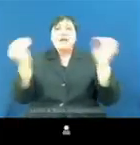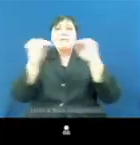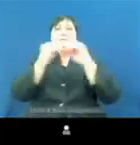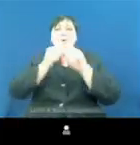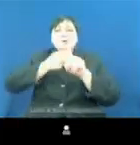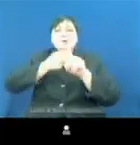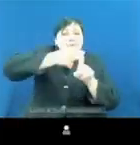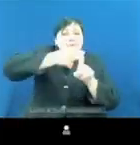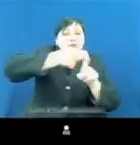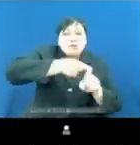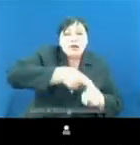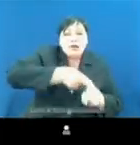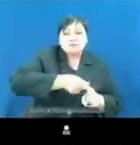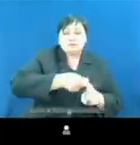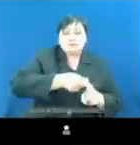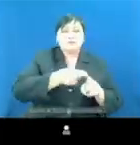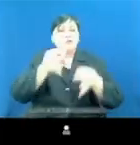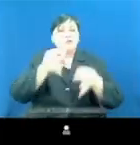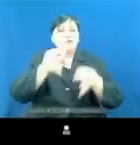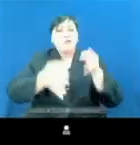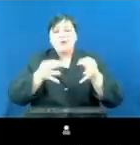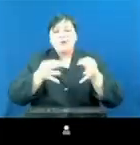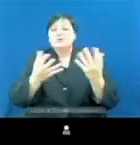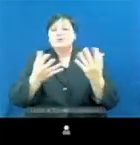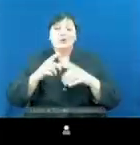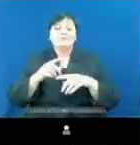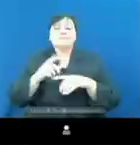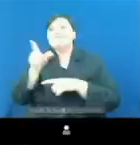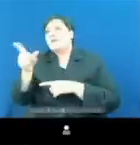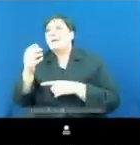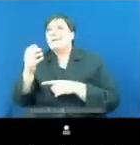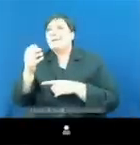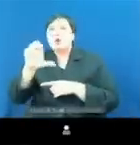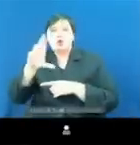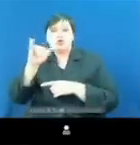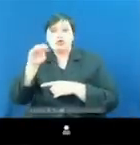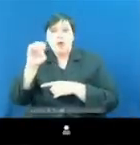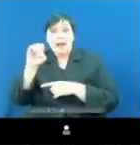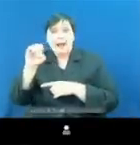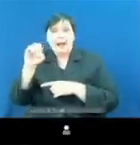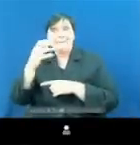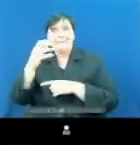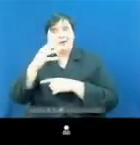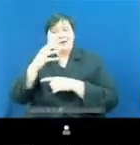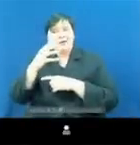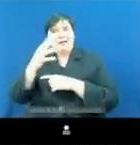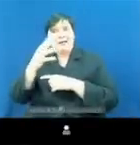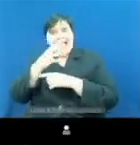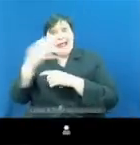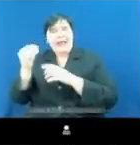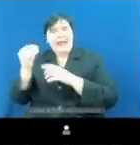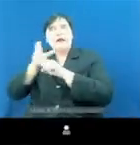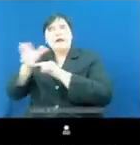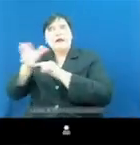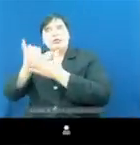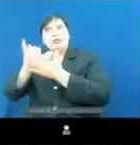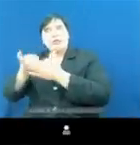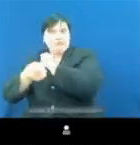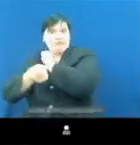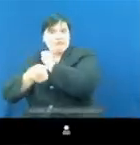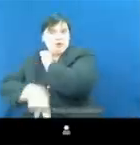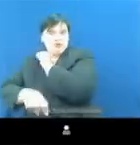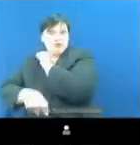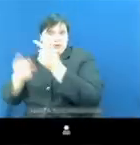of crimes that might be, and the punishment associated, oftentimes those are very,